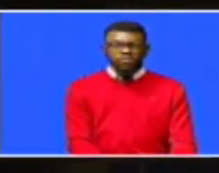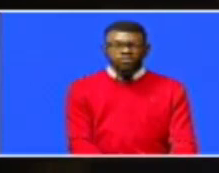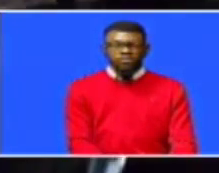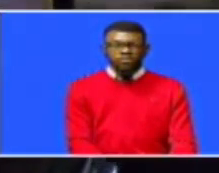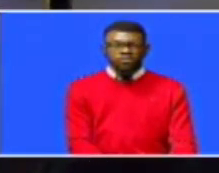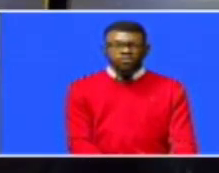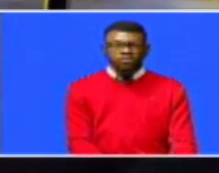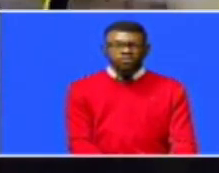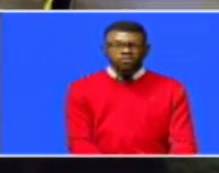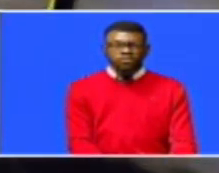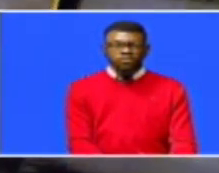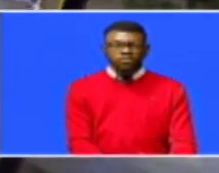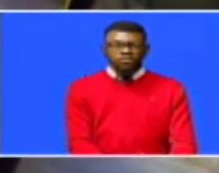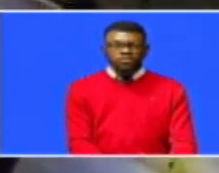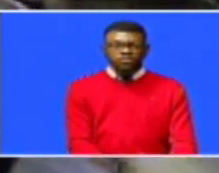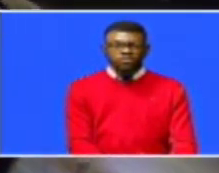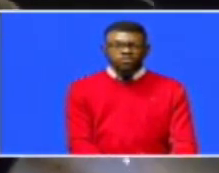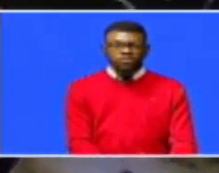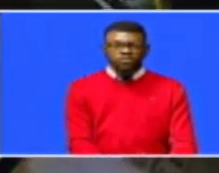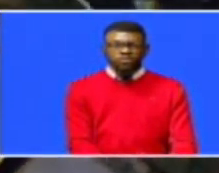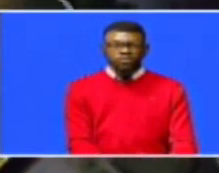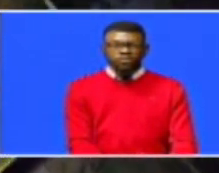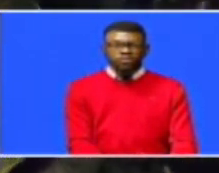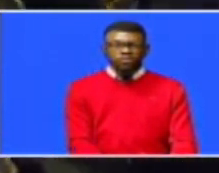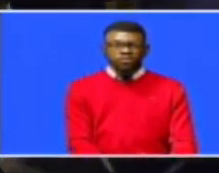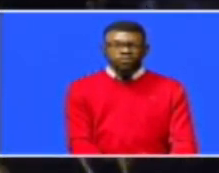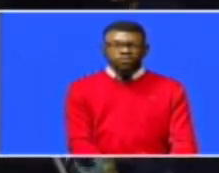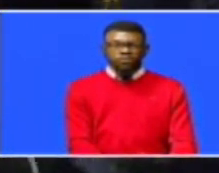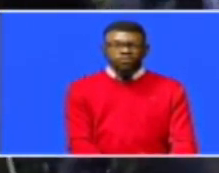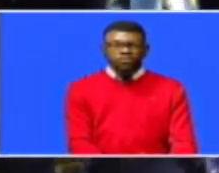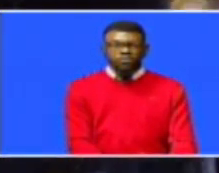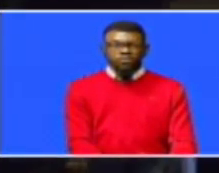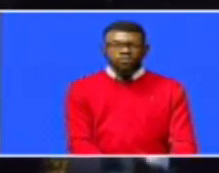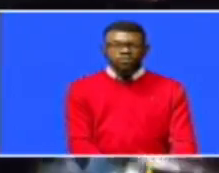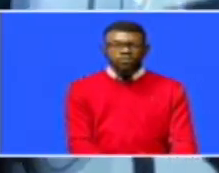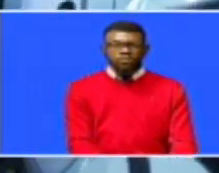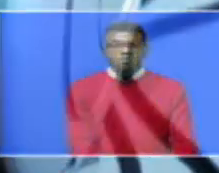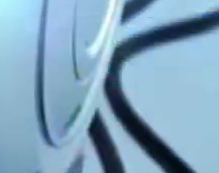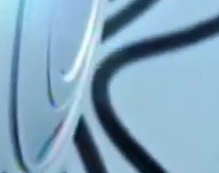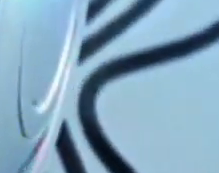Hussein Mohammed, KTN News, for the Inside Source.